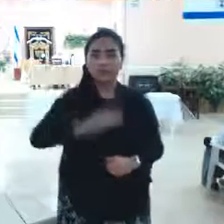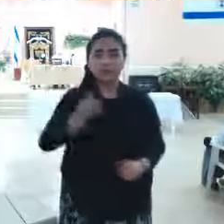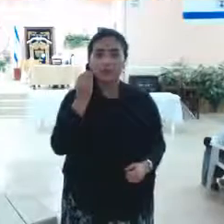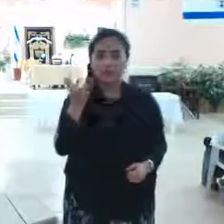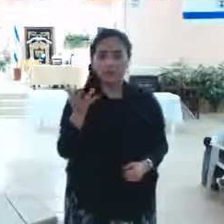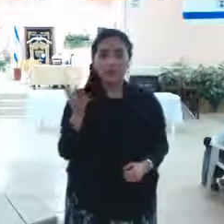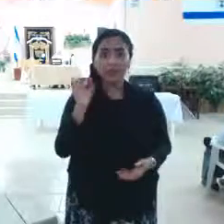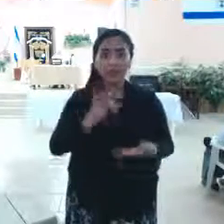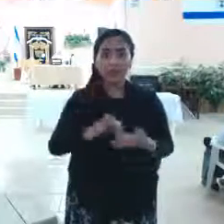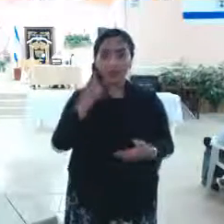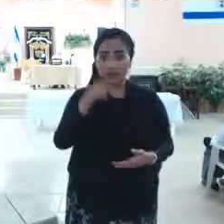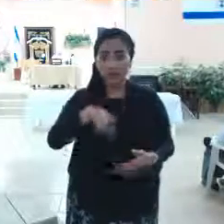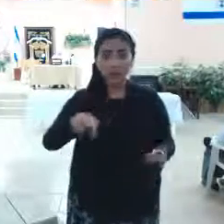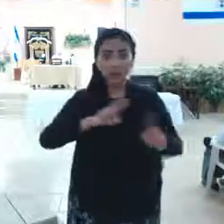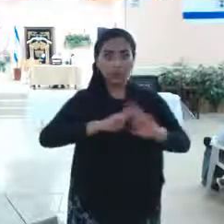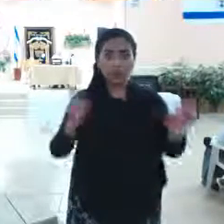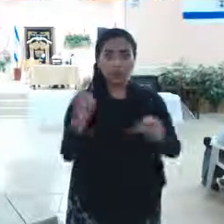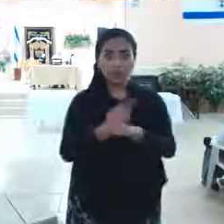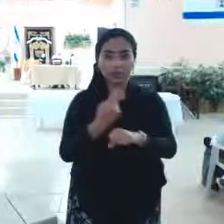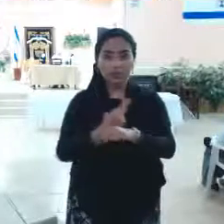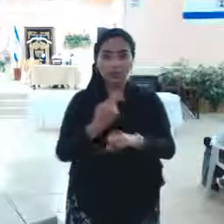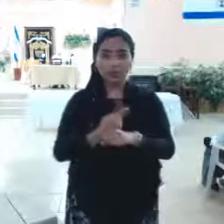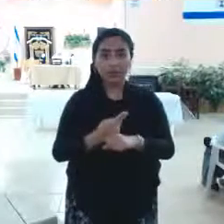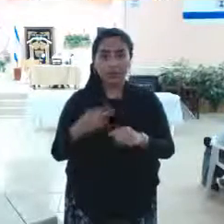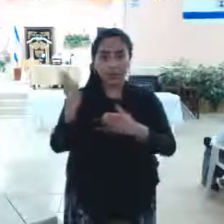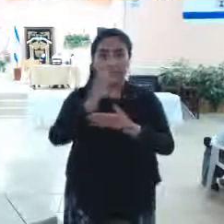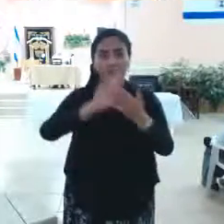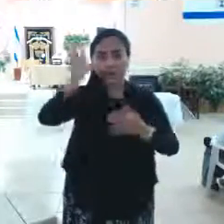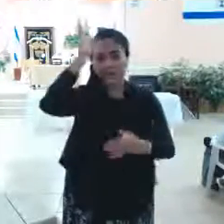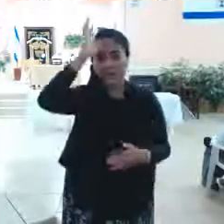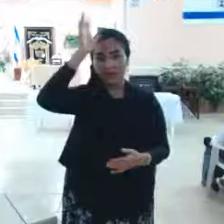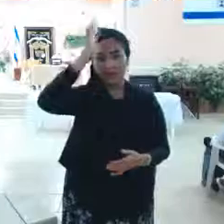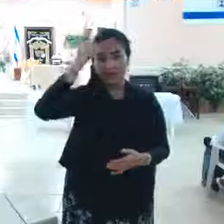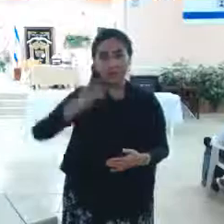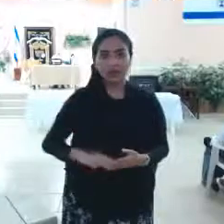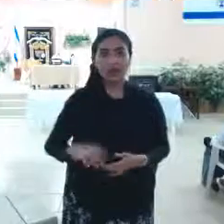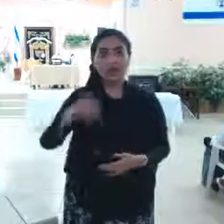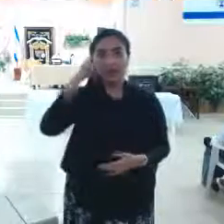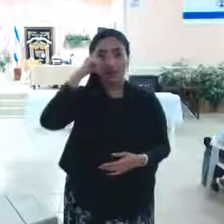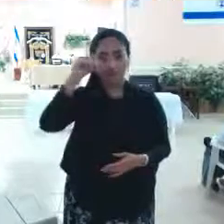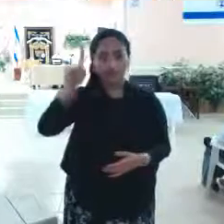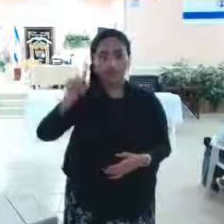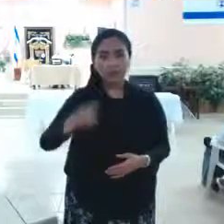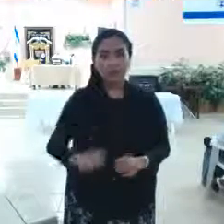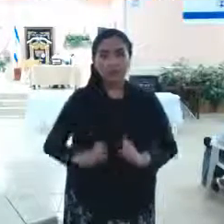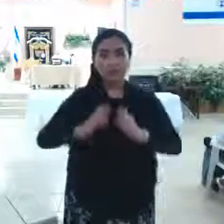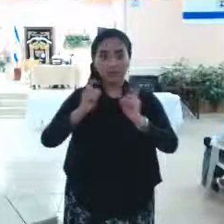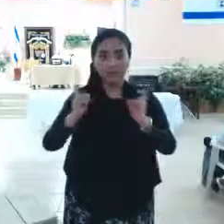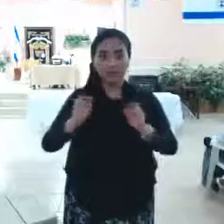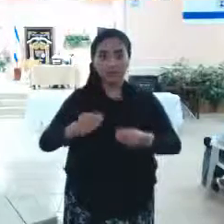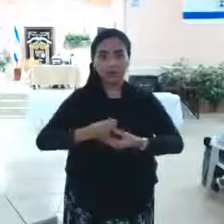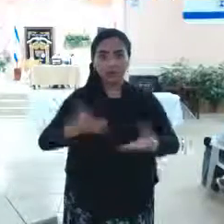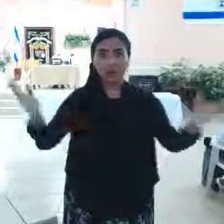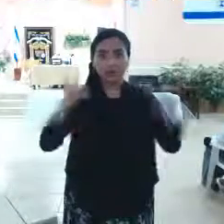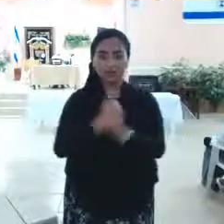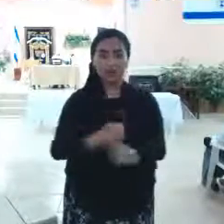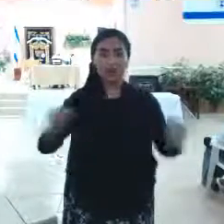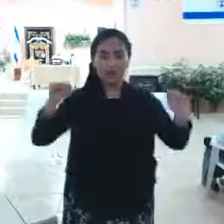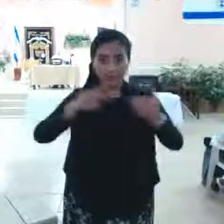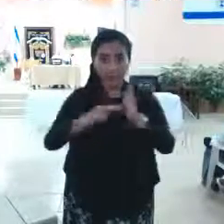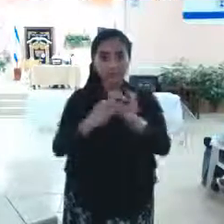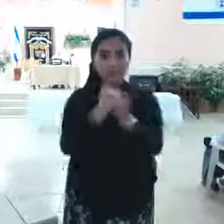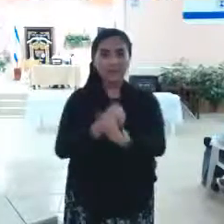most beautiful thing is that they are now being used by the Abacadosh to bring, to